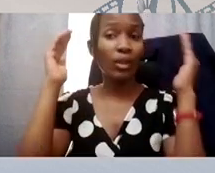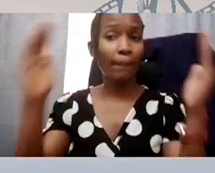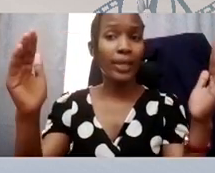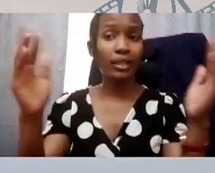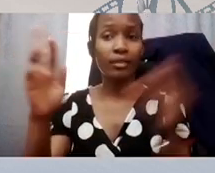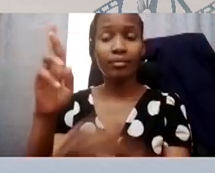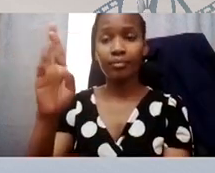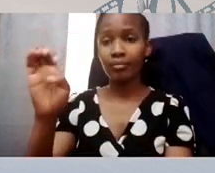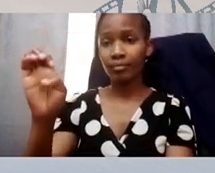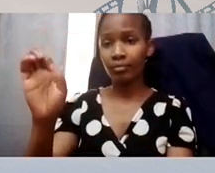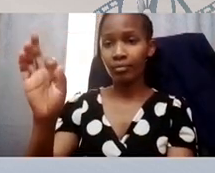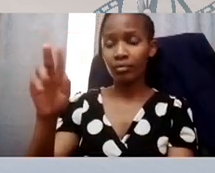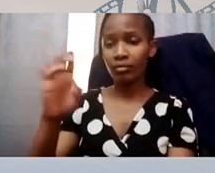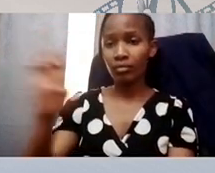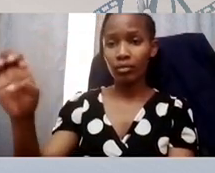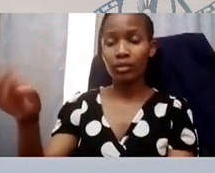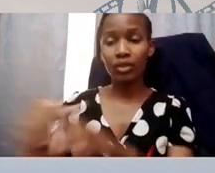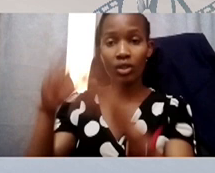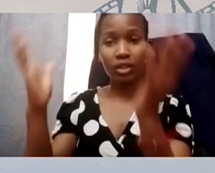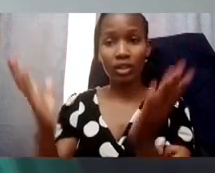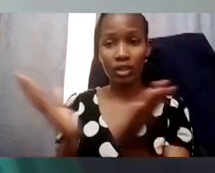very special light, sir?